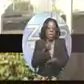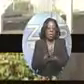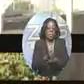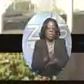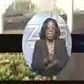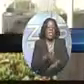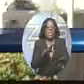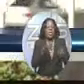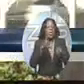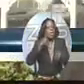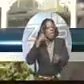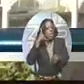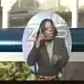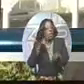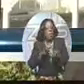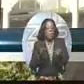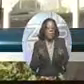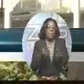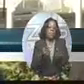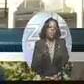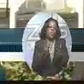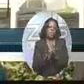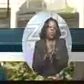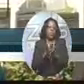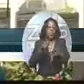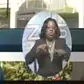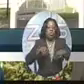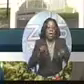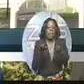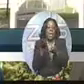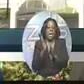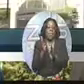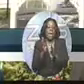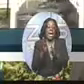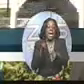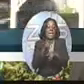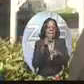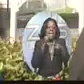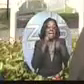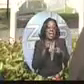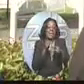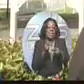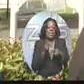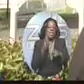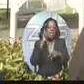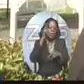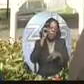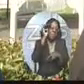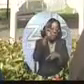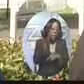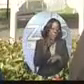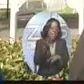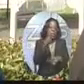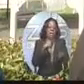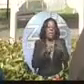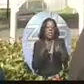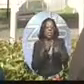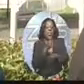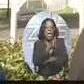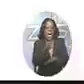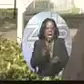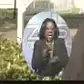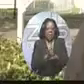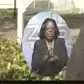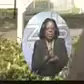from different schools in Grand Bahama, also in Nassau. And we're looking forward to attending my meet this year, and I think it's